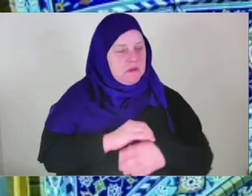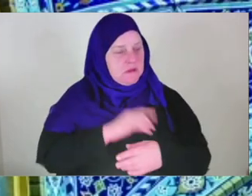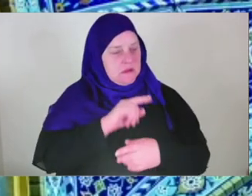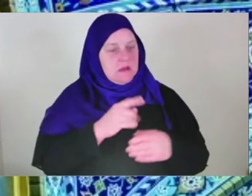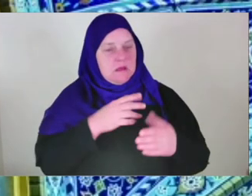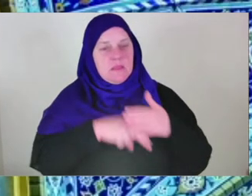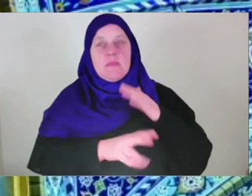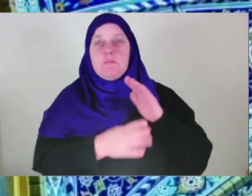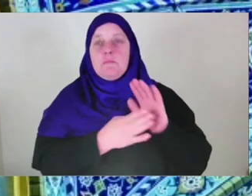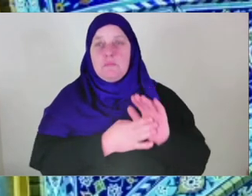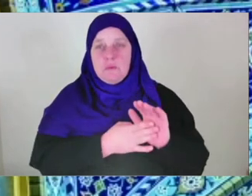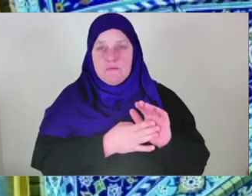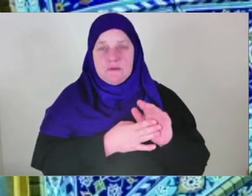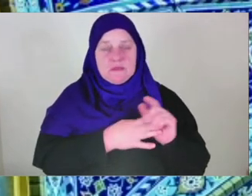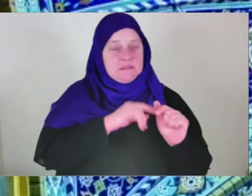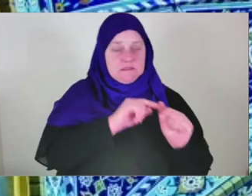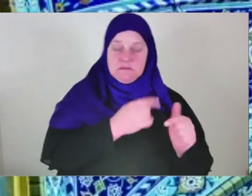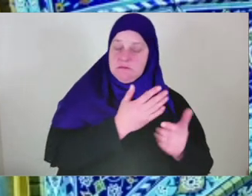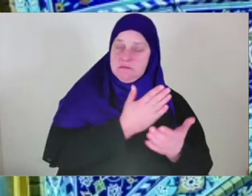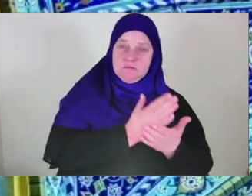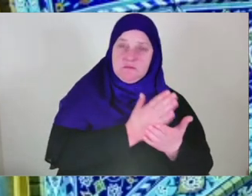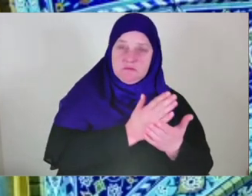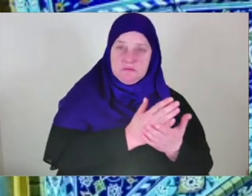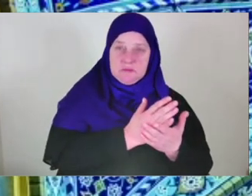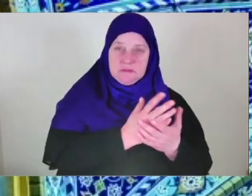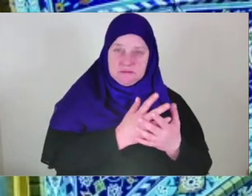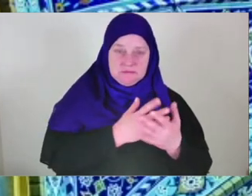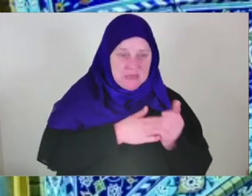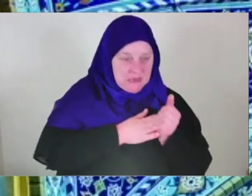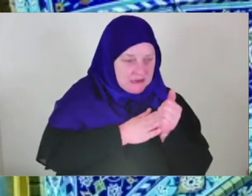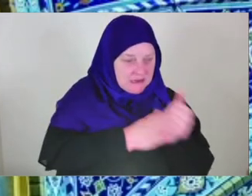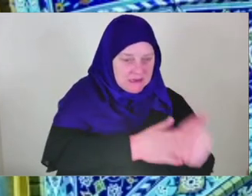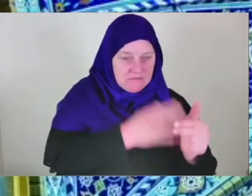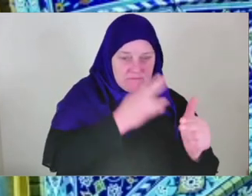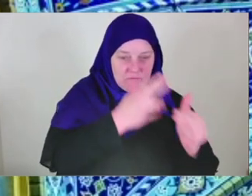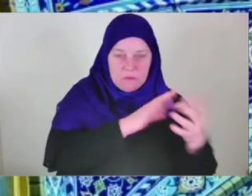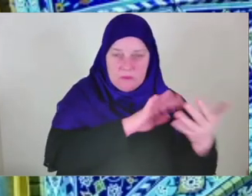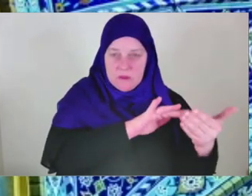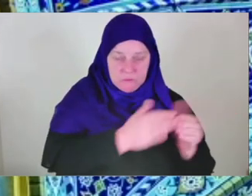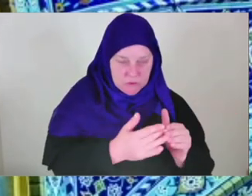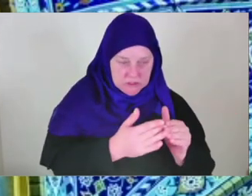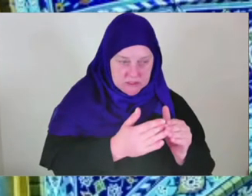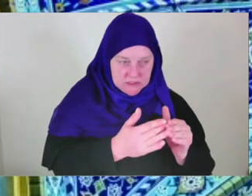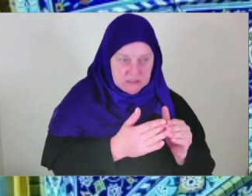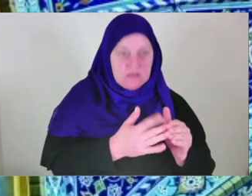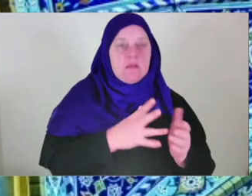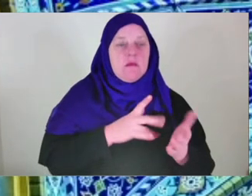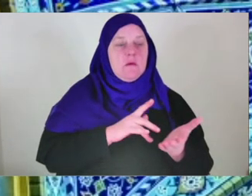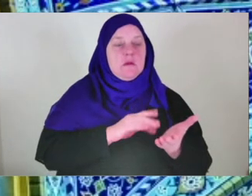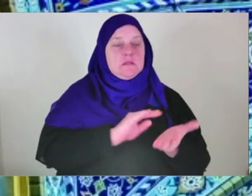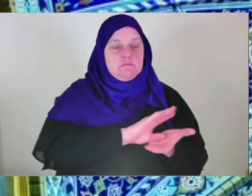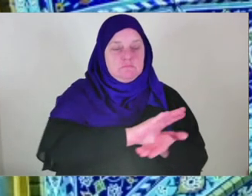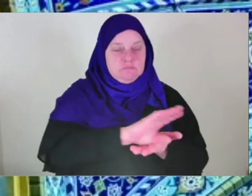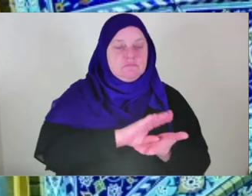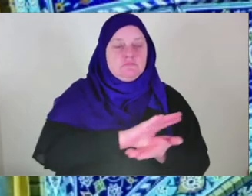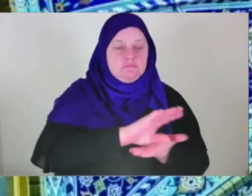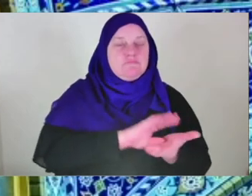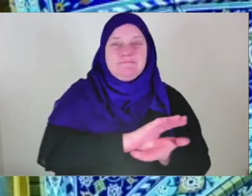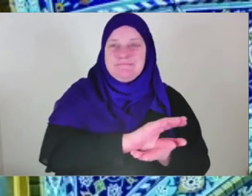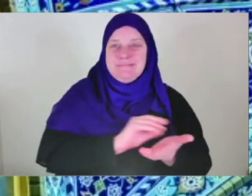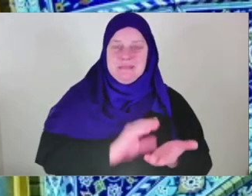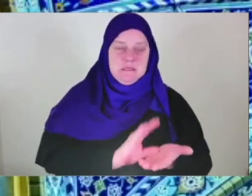time of any of the Imams, it belonged to the head of the Shia community, Muslim community, which was